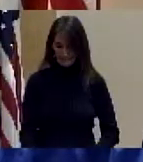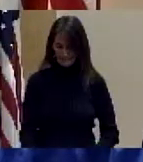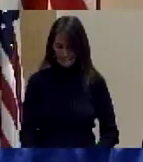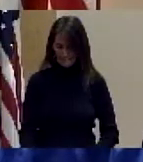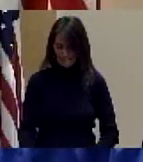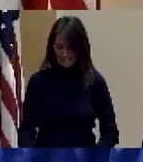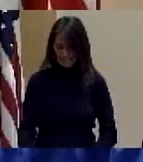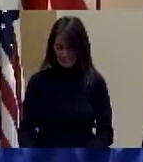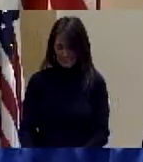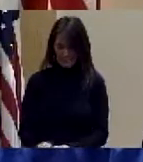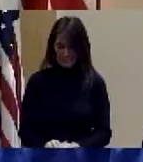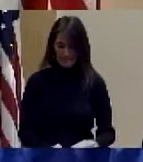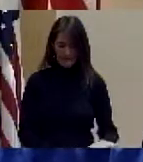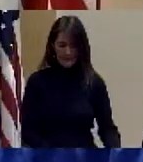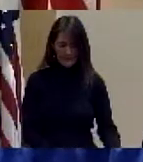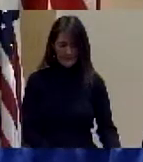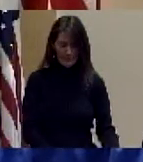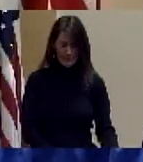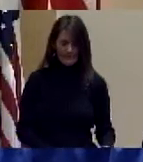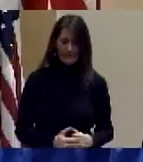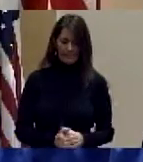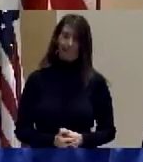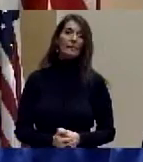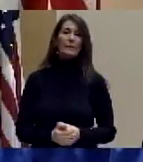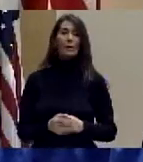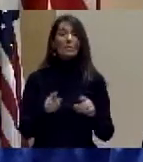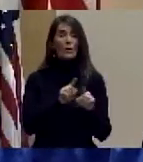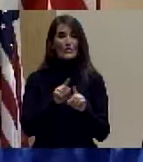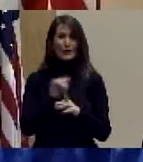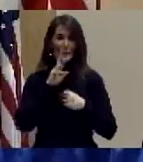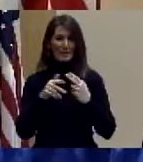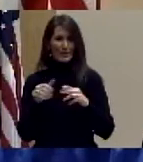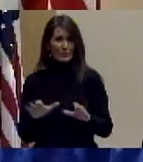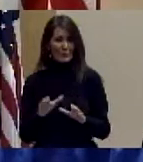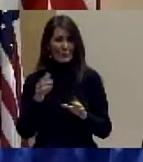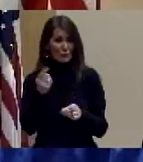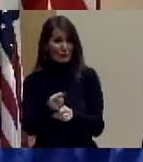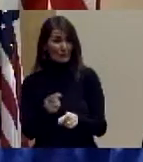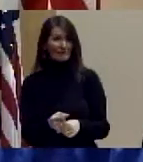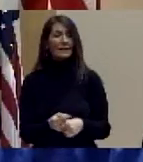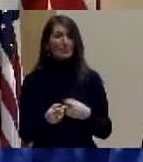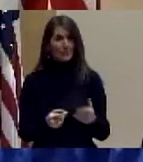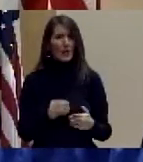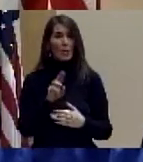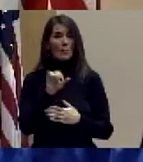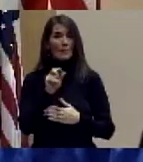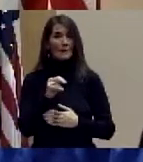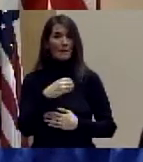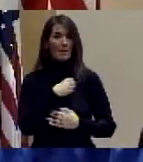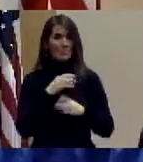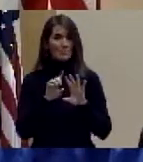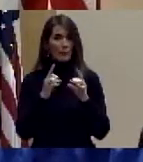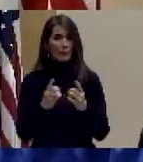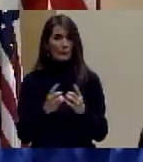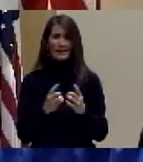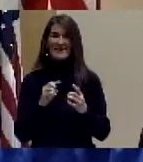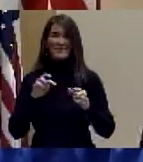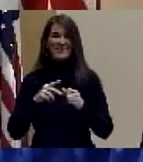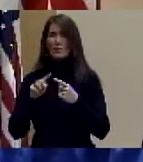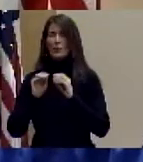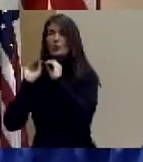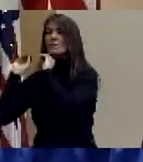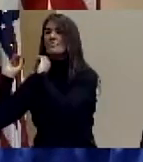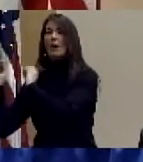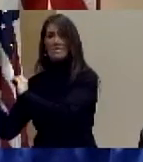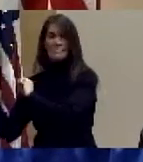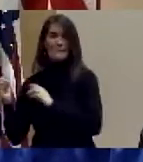Speaking of doing it right, the Brighton Police Department is second to none when it comes to law enforcement agencies, not